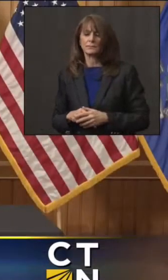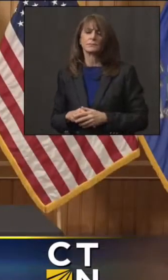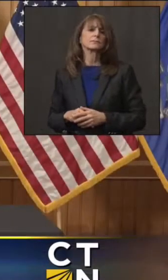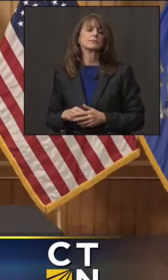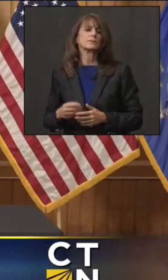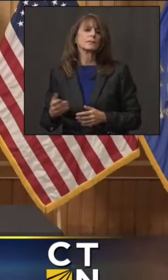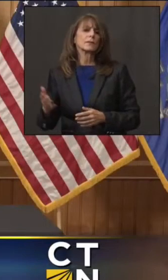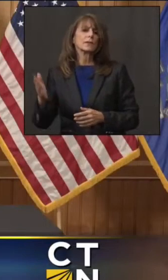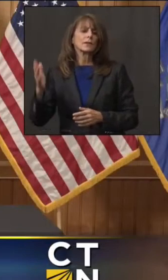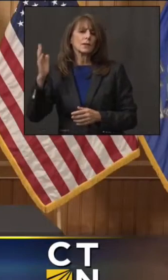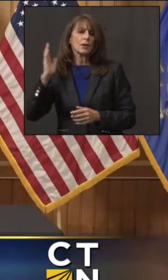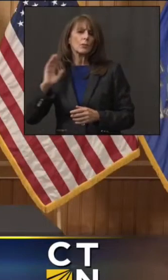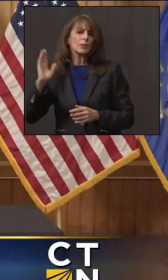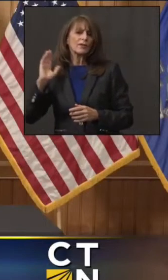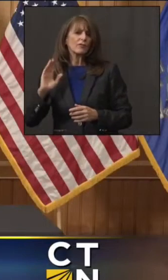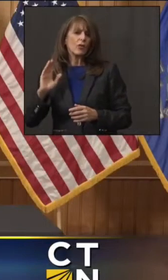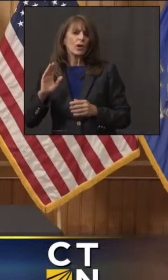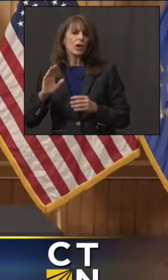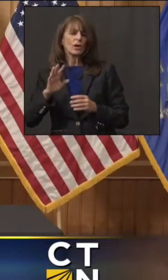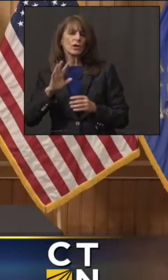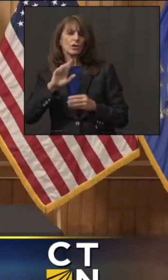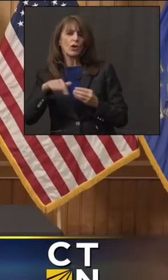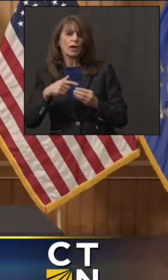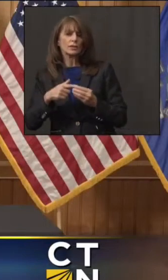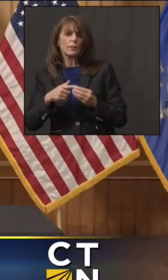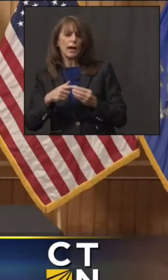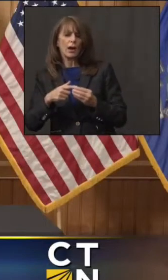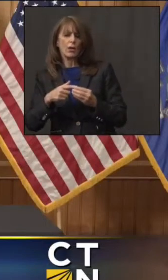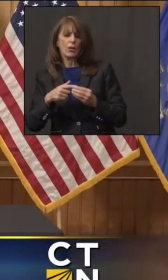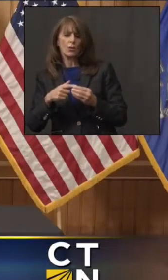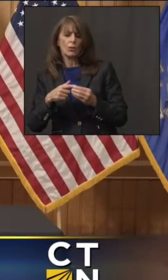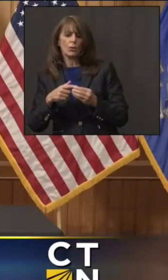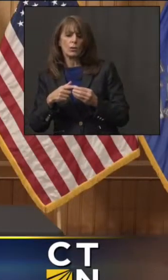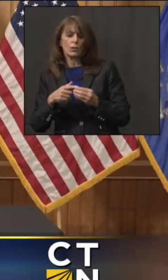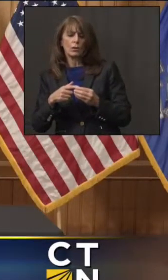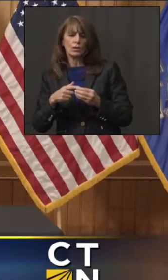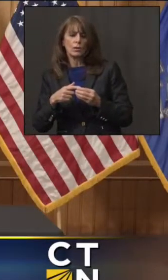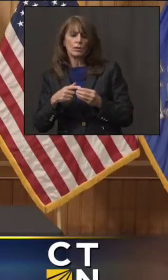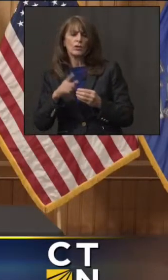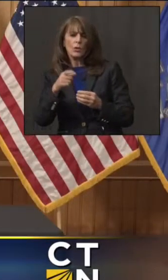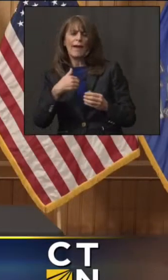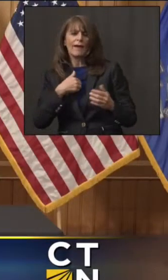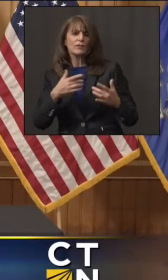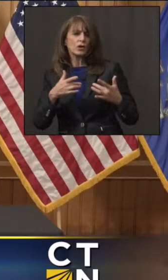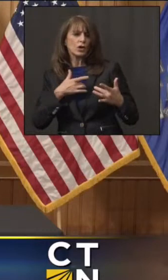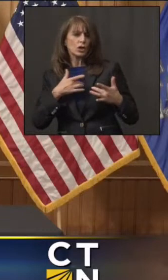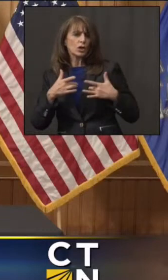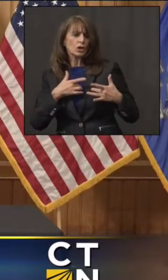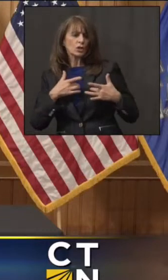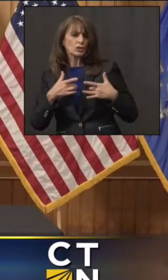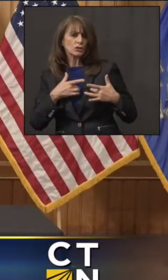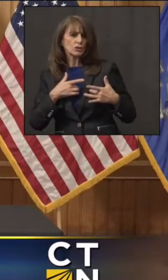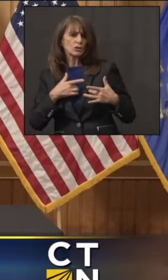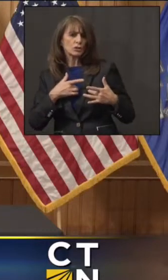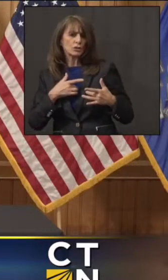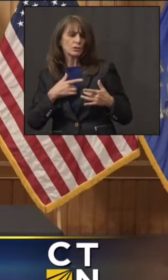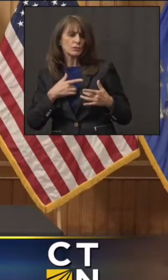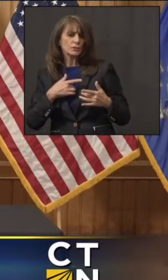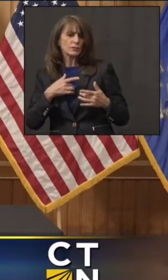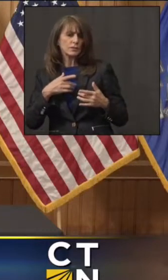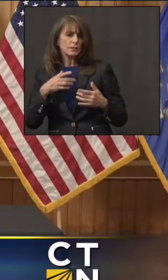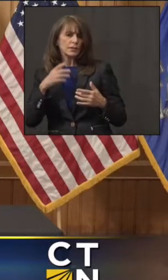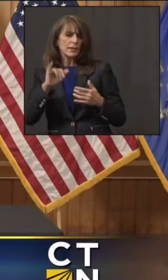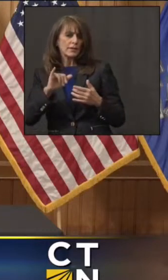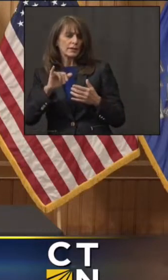that there was just sort of this huge crush ahead of Thanksgiving. Do you have any concerns that that sort of skewed the results that